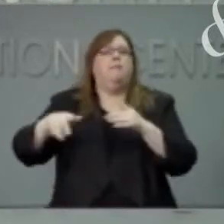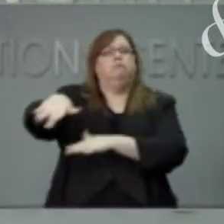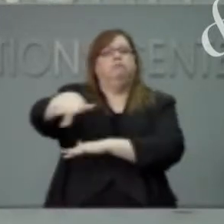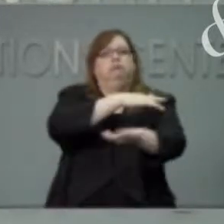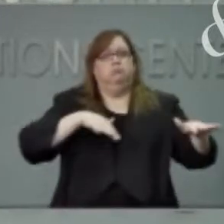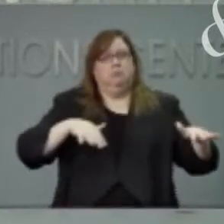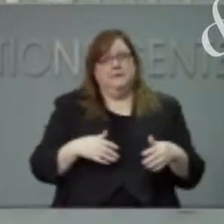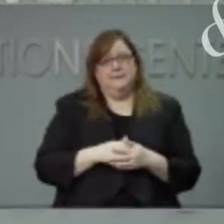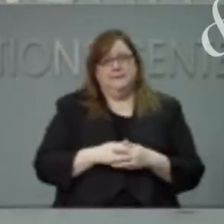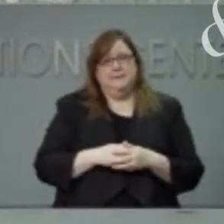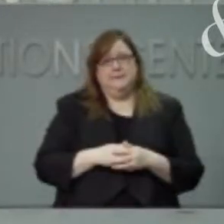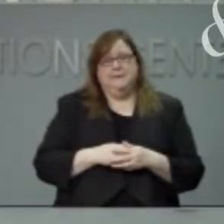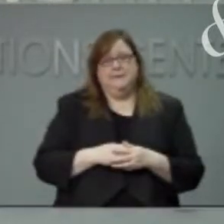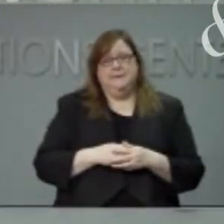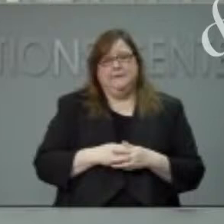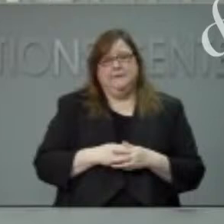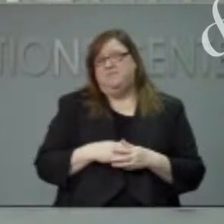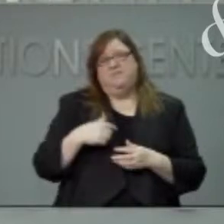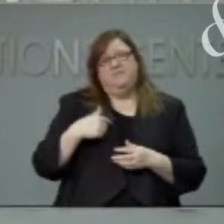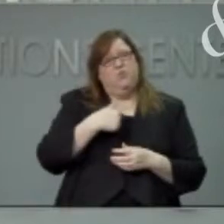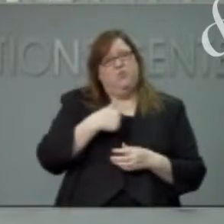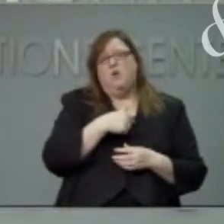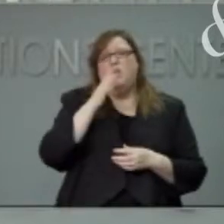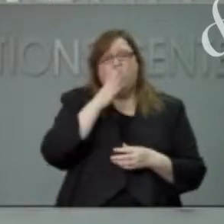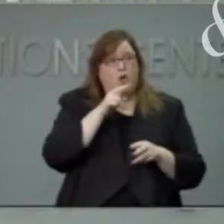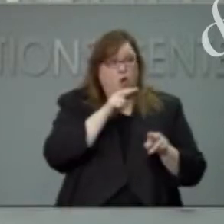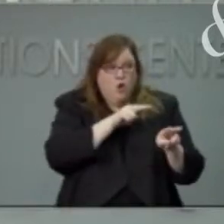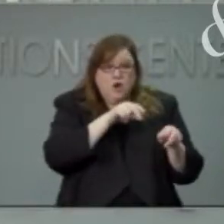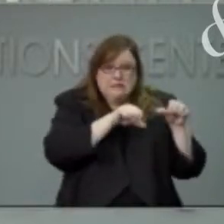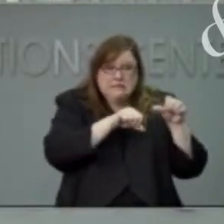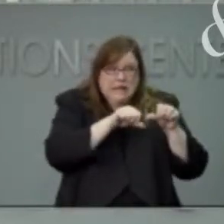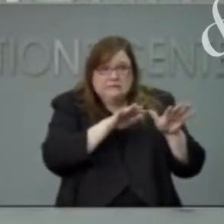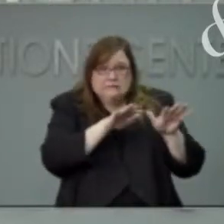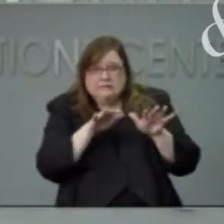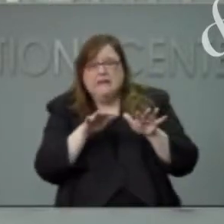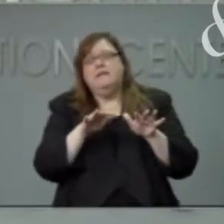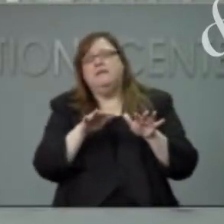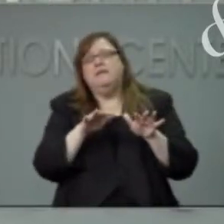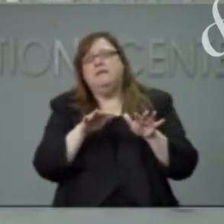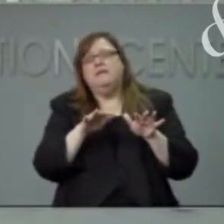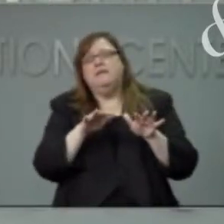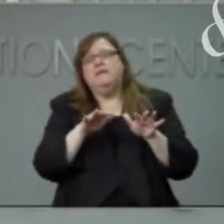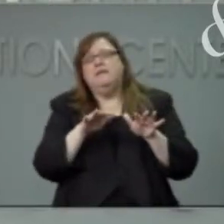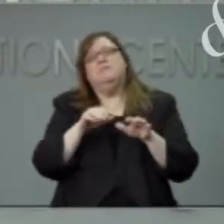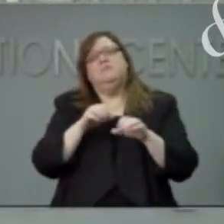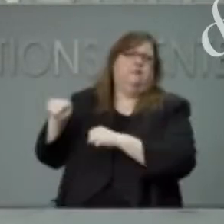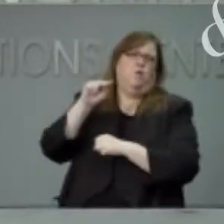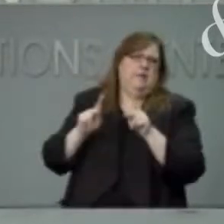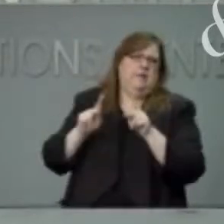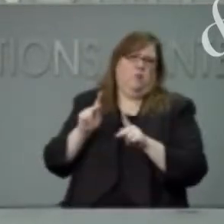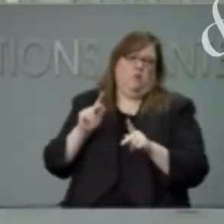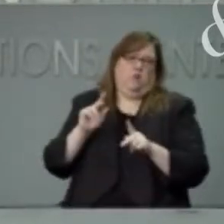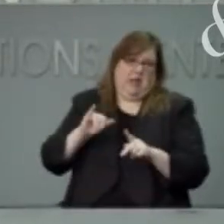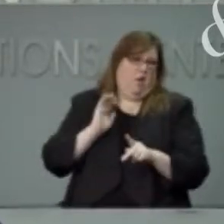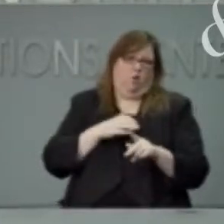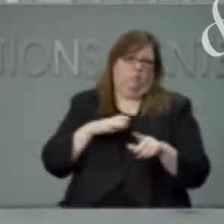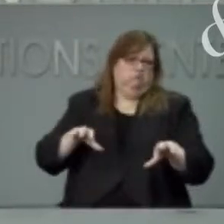to protect the health and safety of North Carolinians. Dr. Cohen, would you want to add to that?